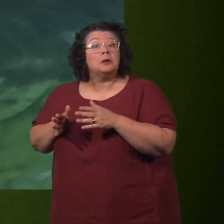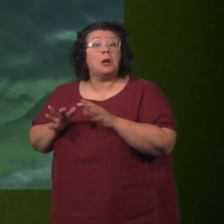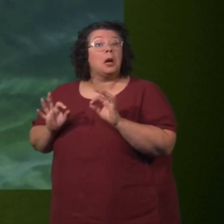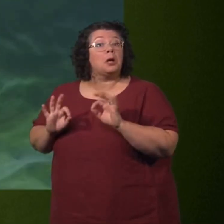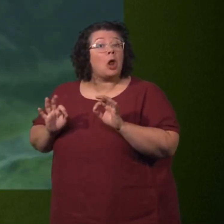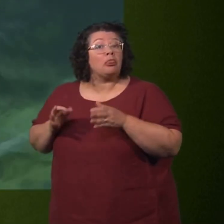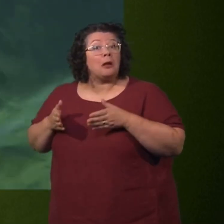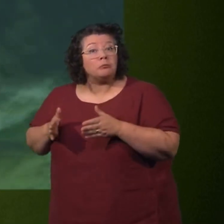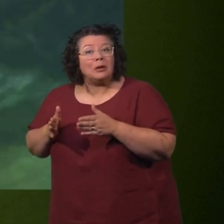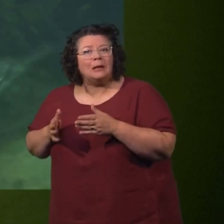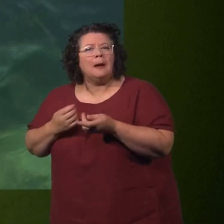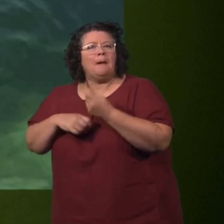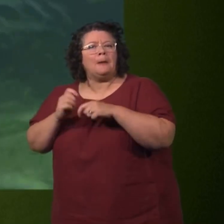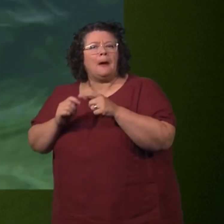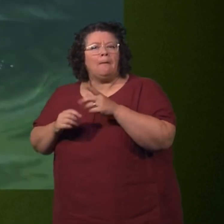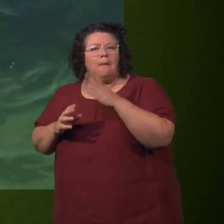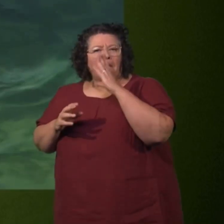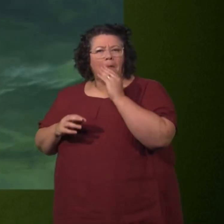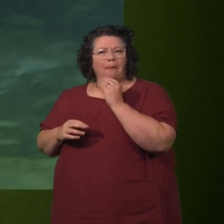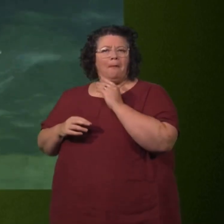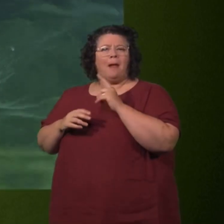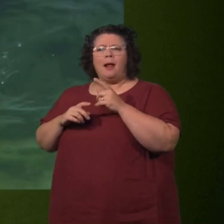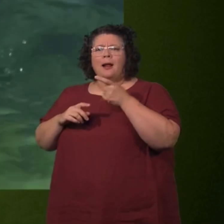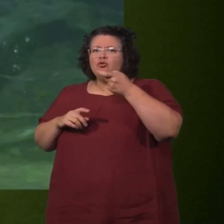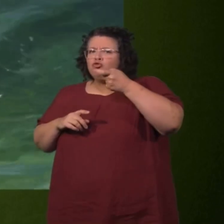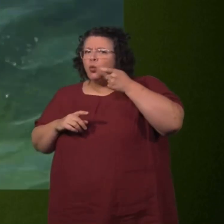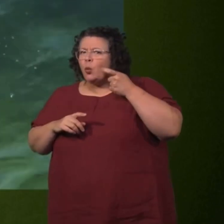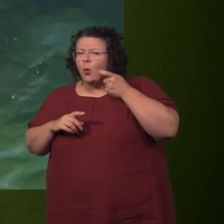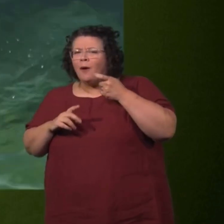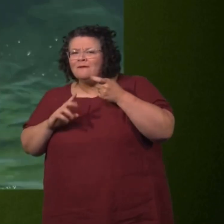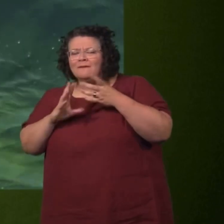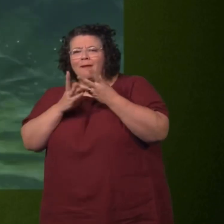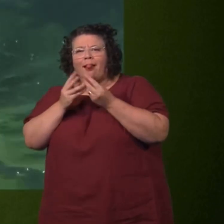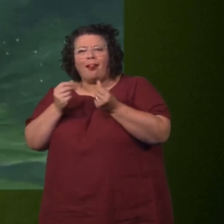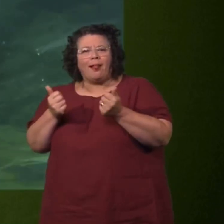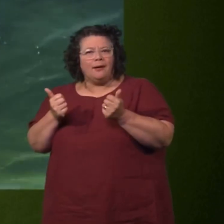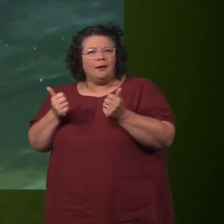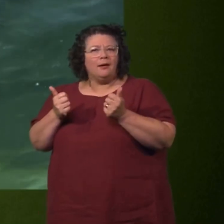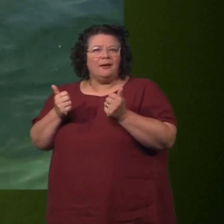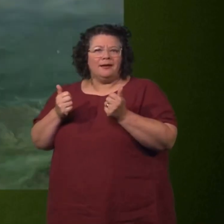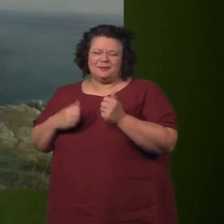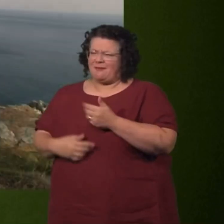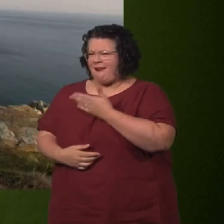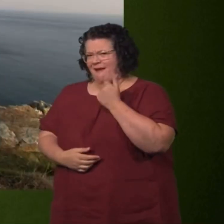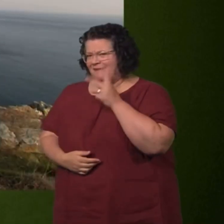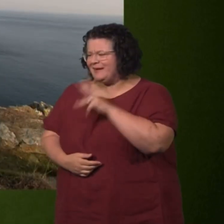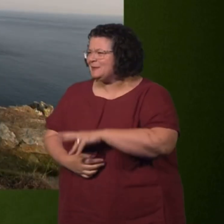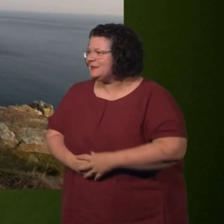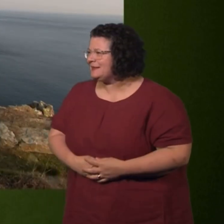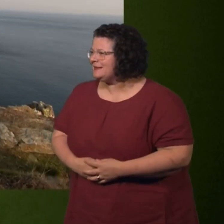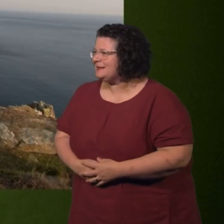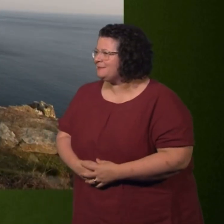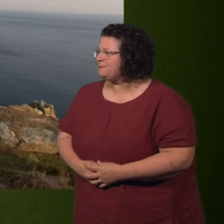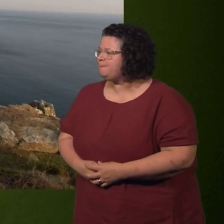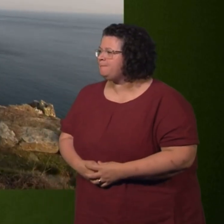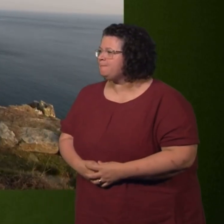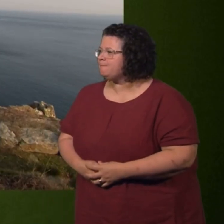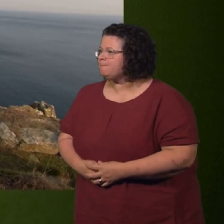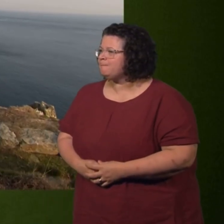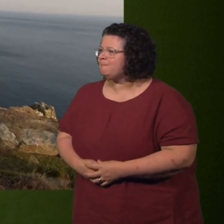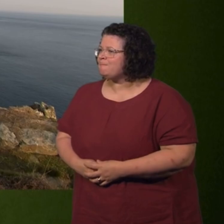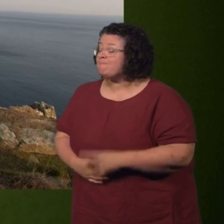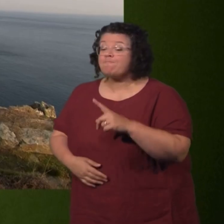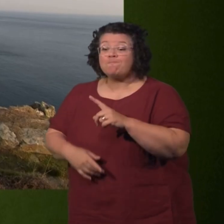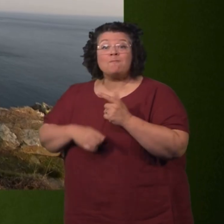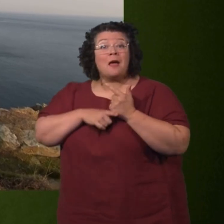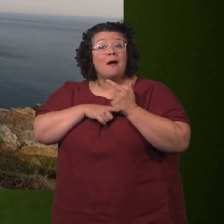in the non-breeding bird, they're less pronounced, and also that groove becomes less noticeable. So absolutely lovely to see these birds here.